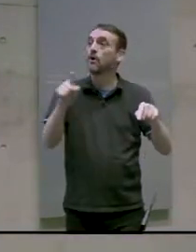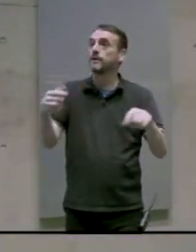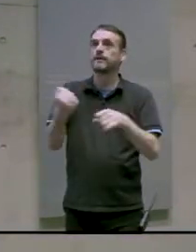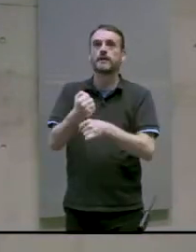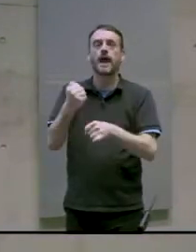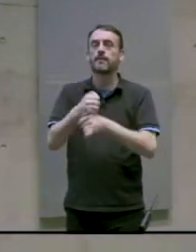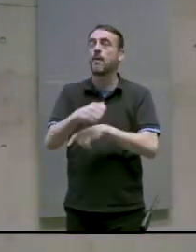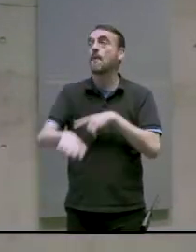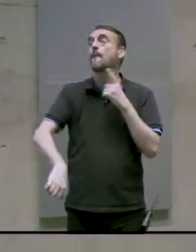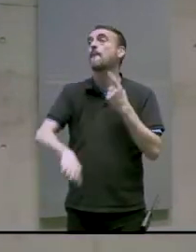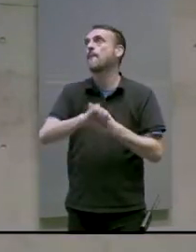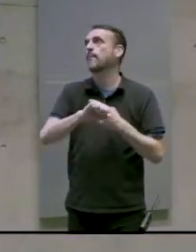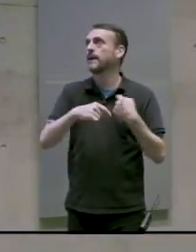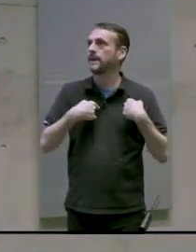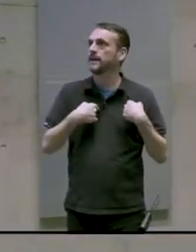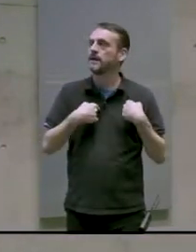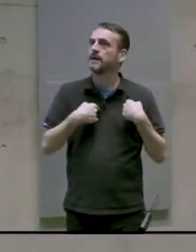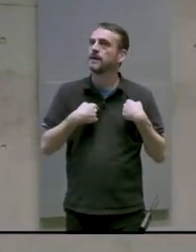me." But my